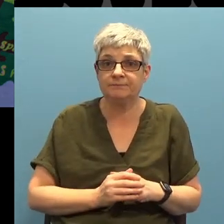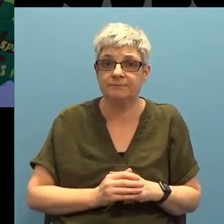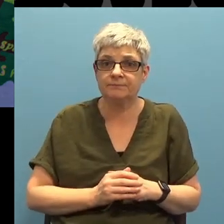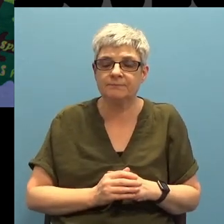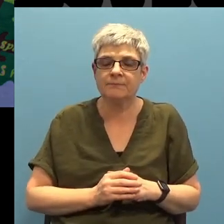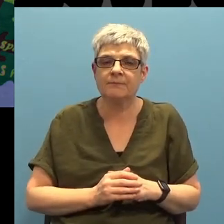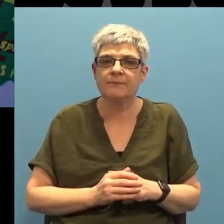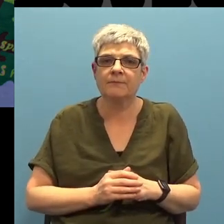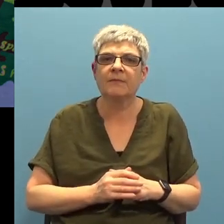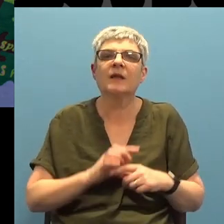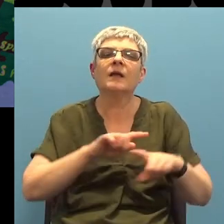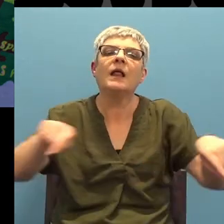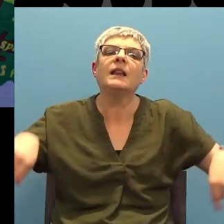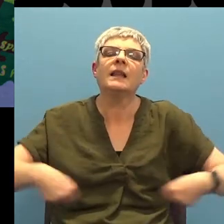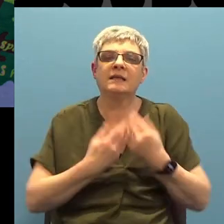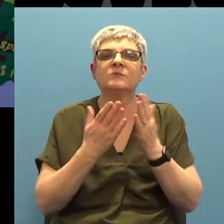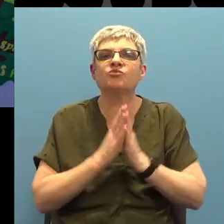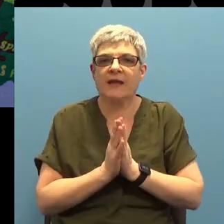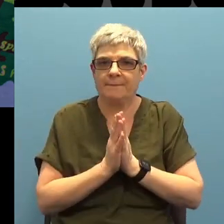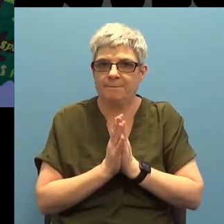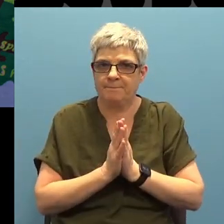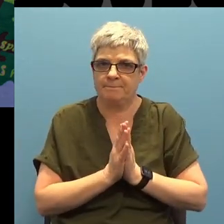Before we begin, let's pray.